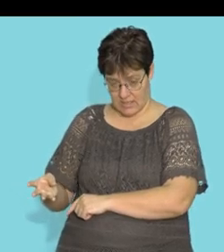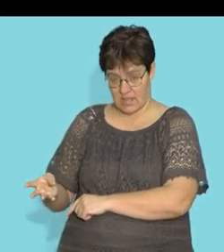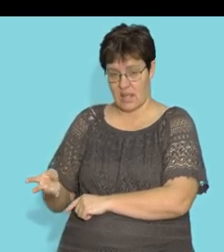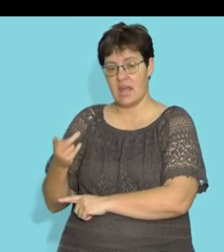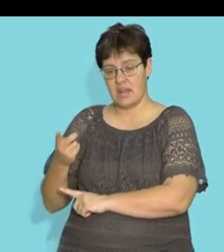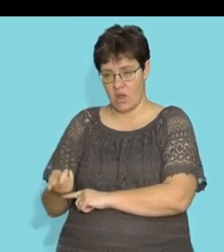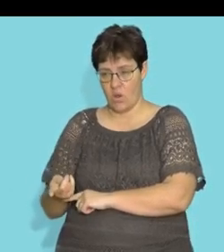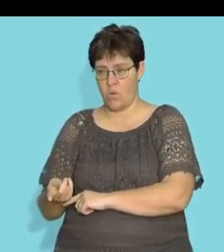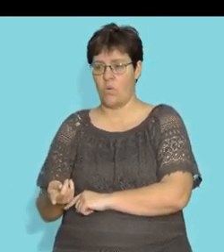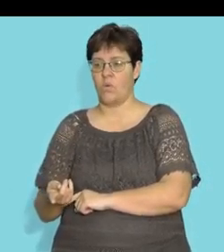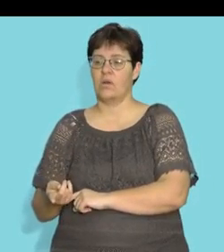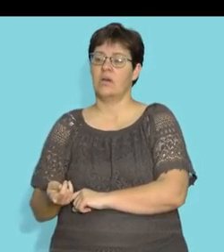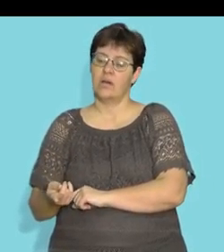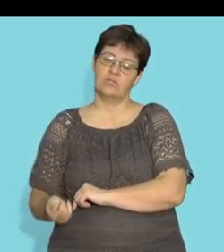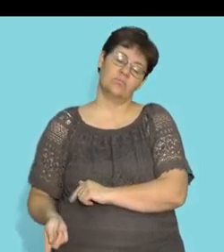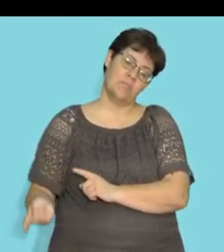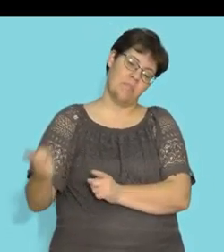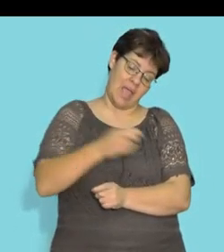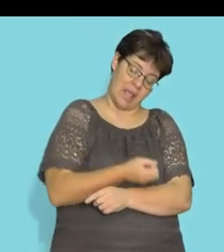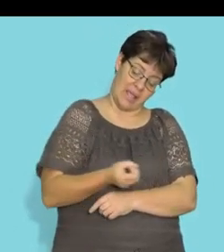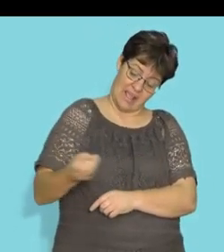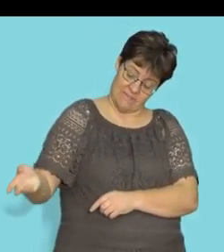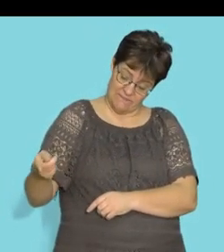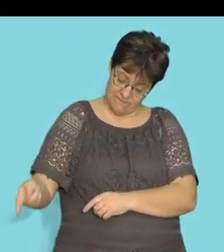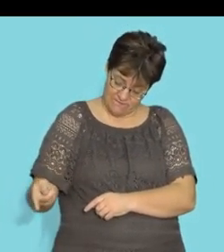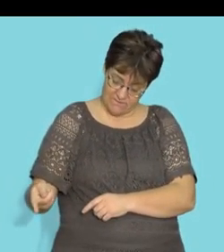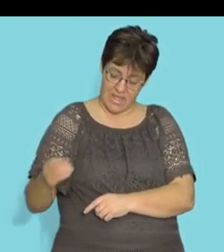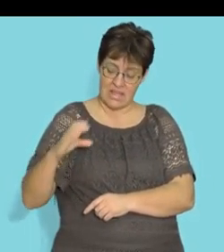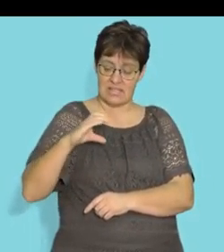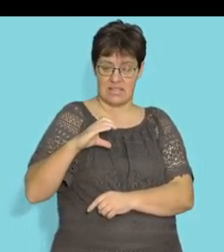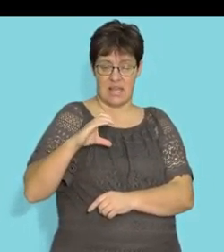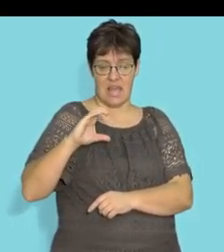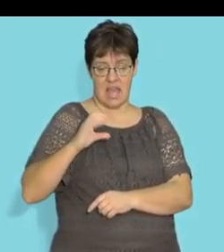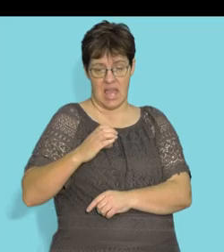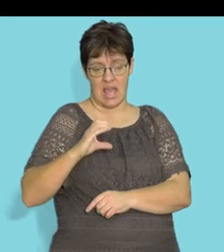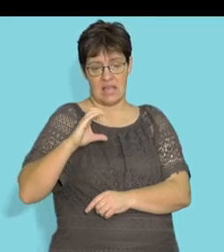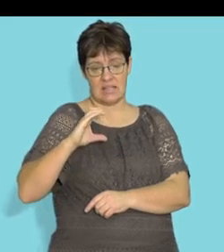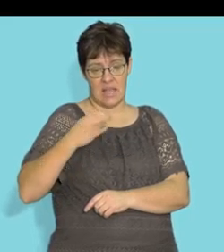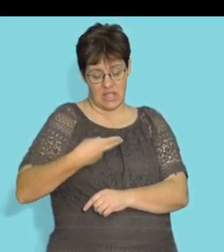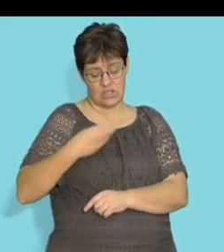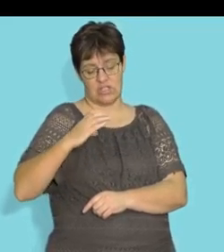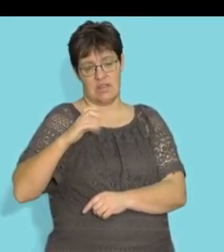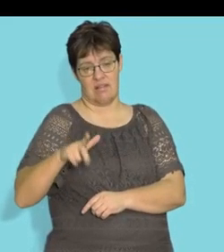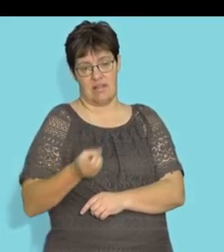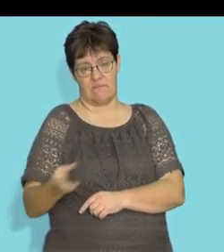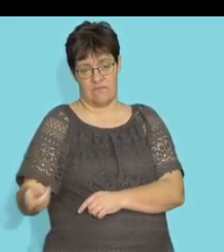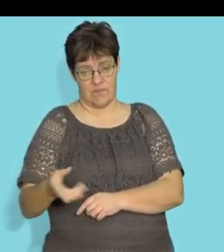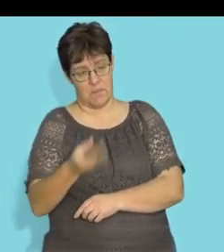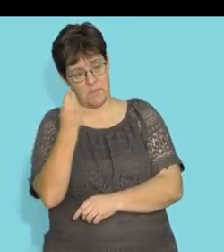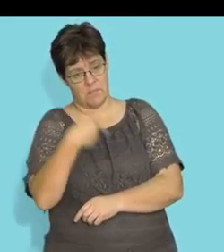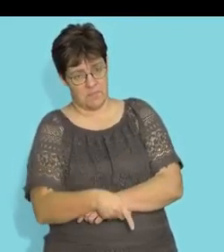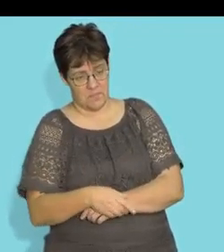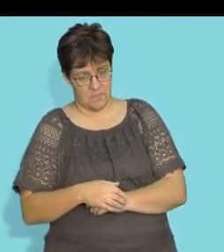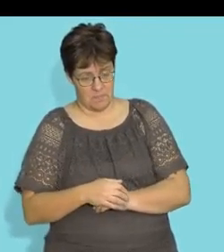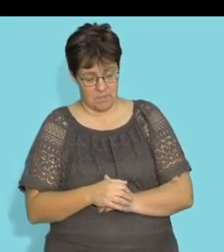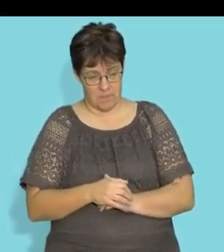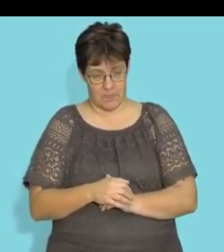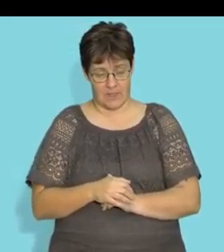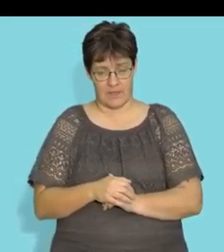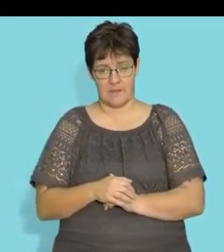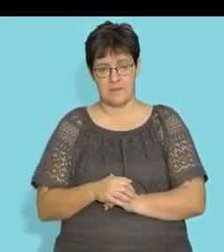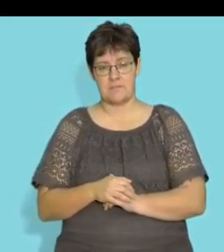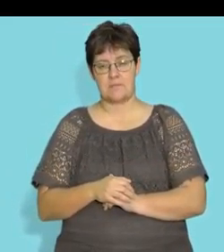and that hydronium ion in my forward reaction is the conjugate acid for water. But when it's